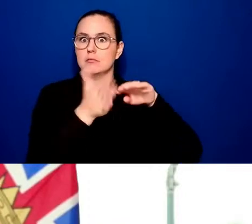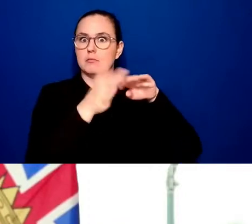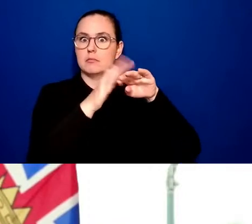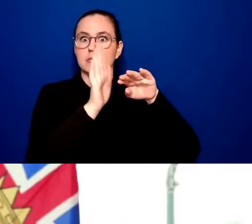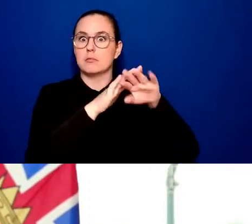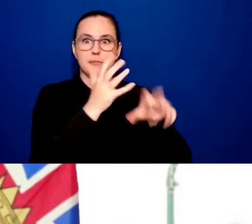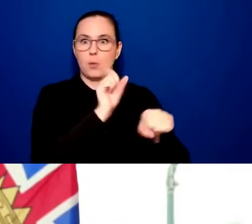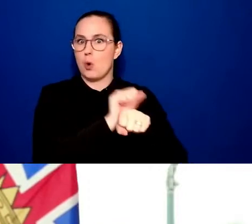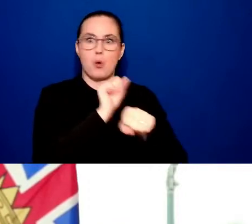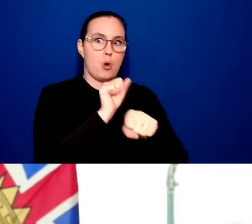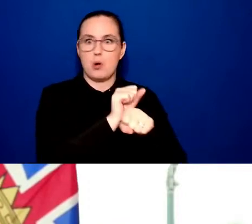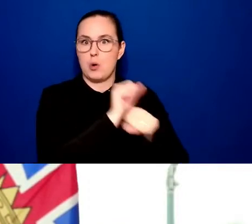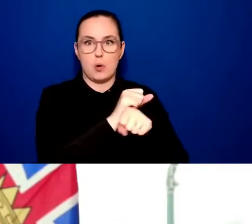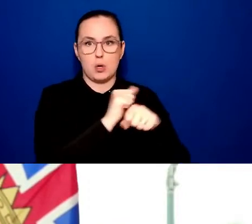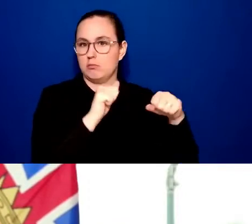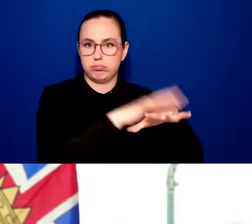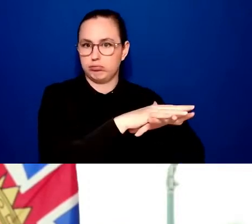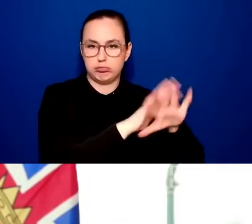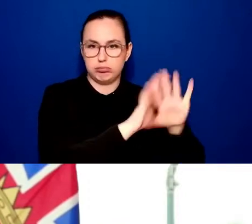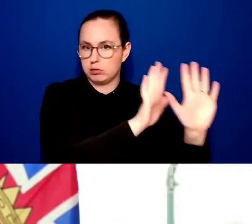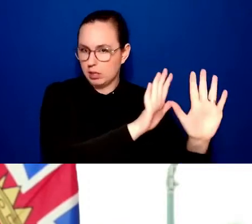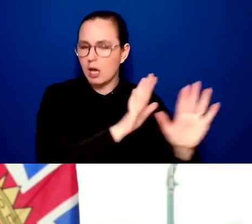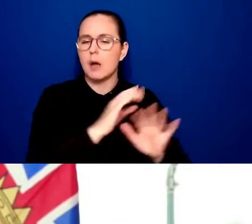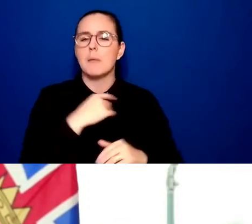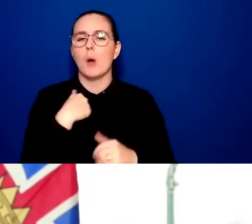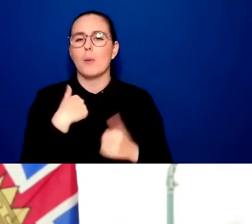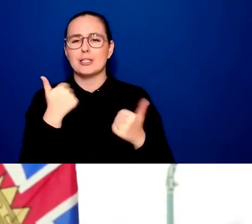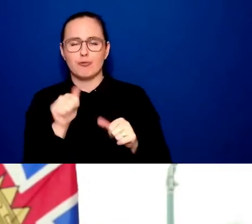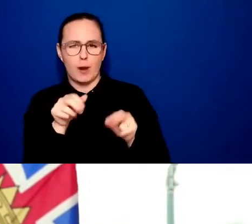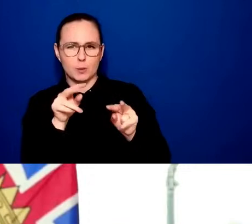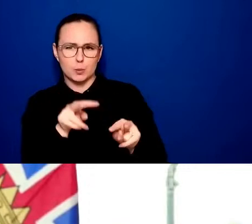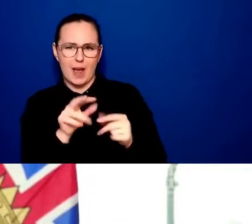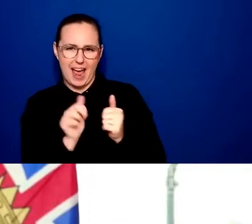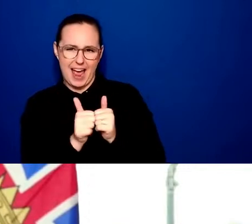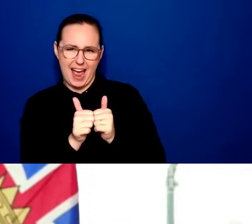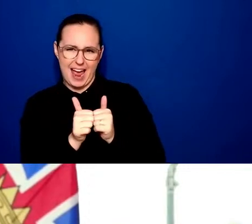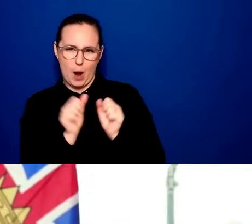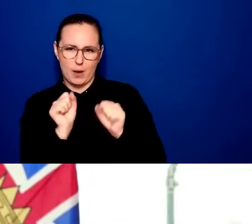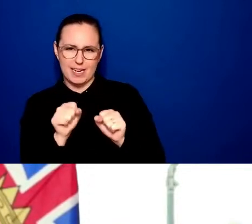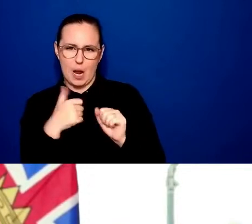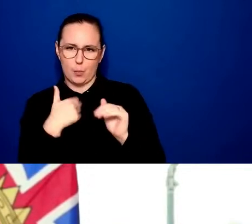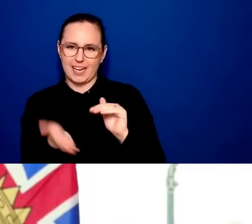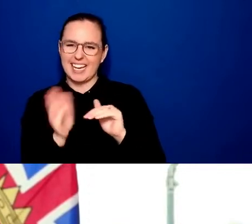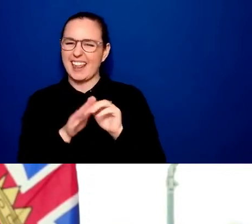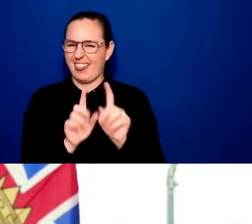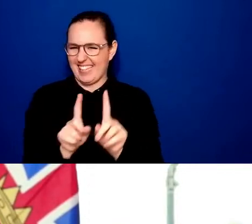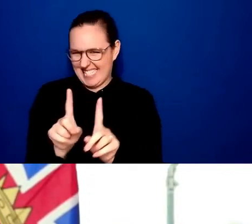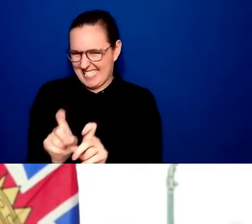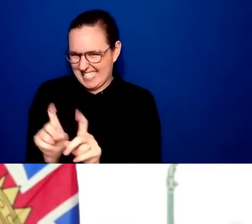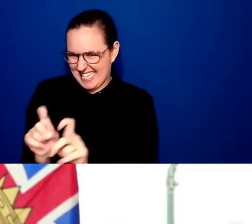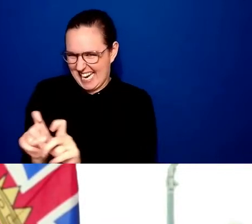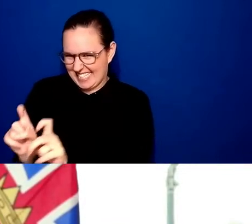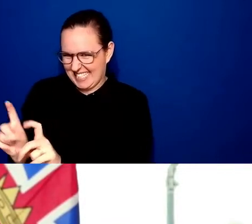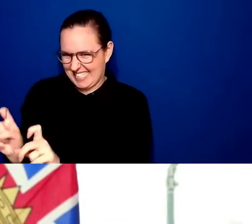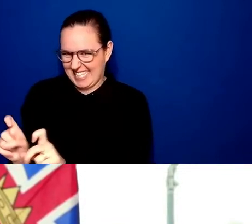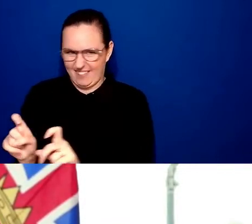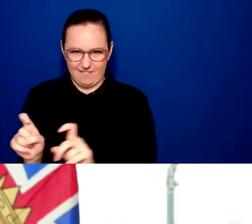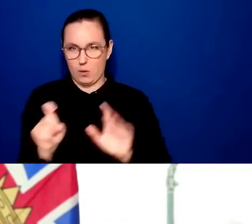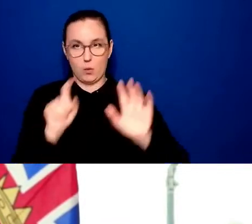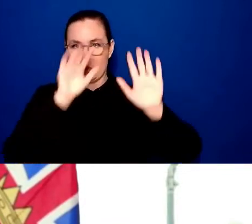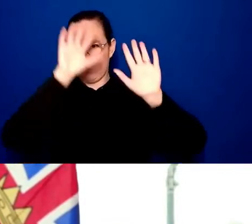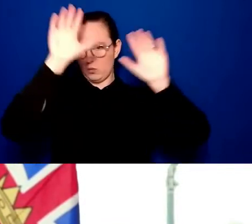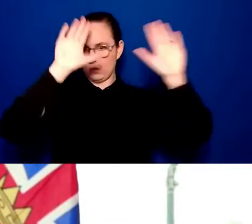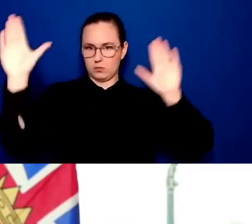are needed. But it is something we're looking at, how to make these more easily accessible in more places and to ramp up